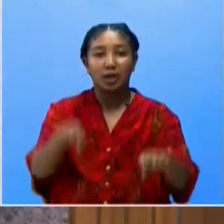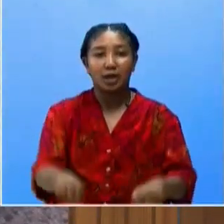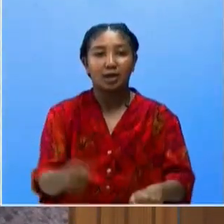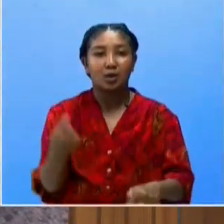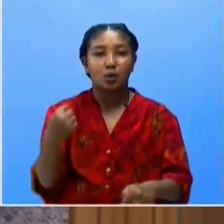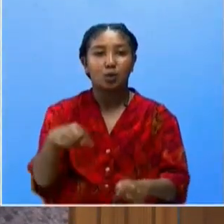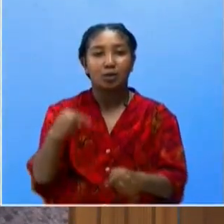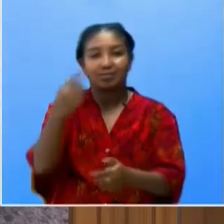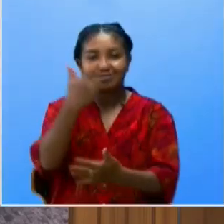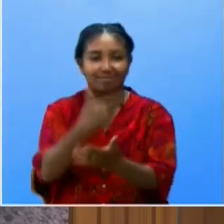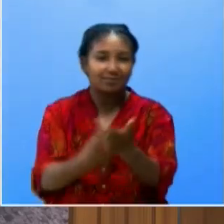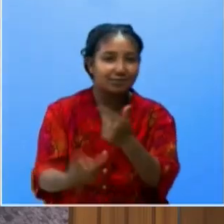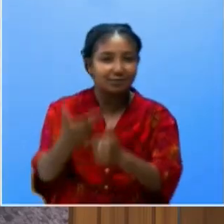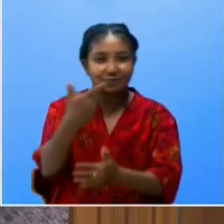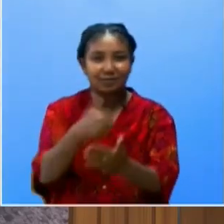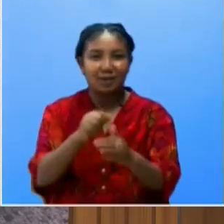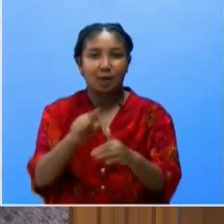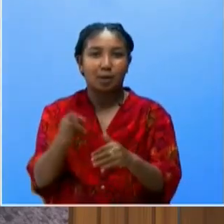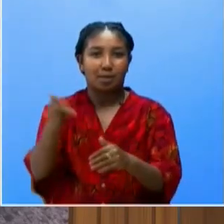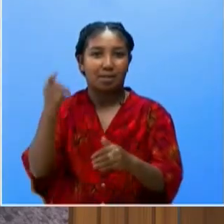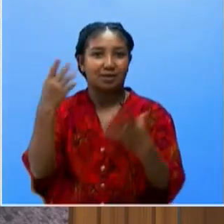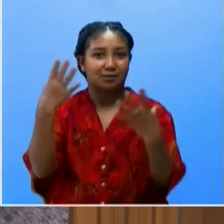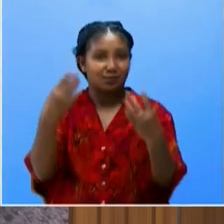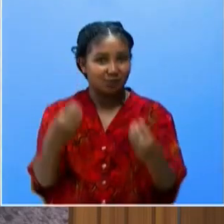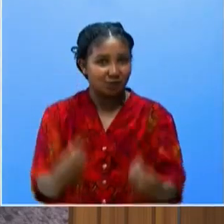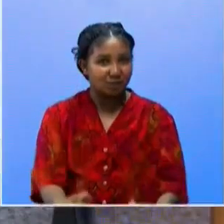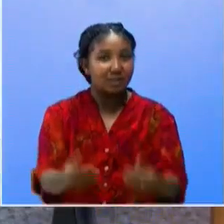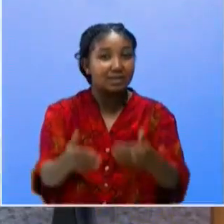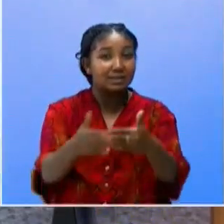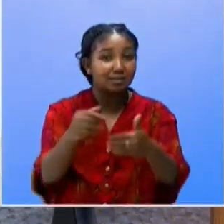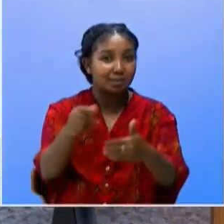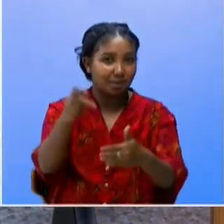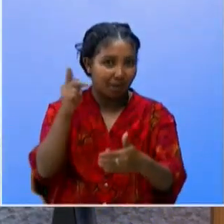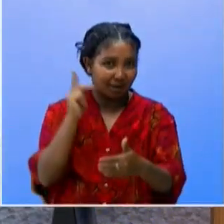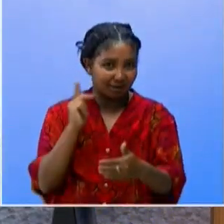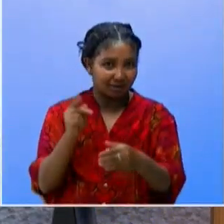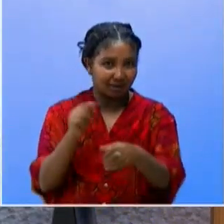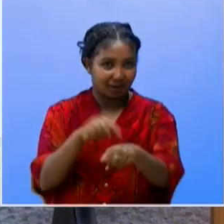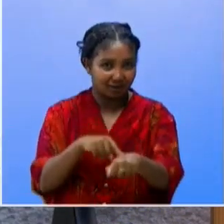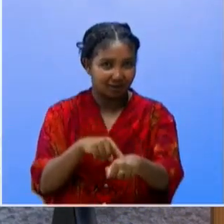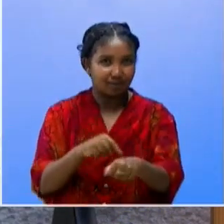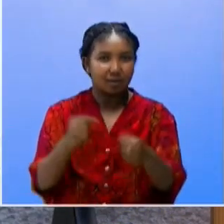we discussed passive voice and simple past tense.